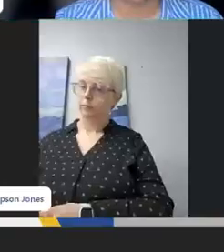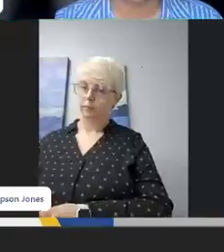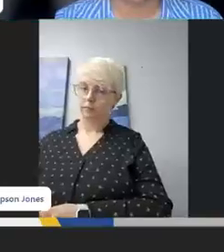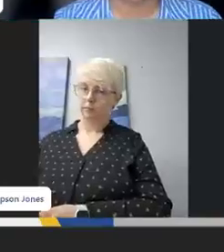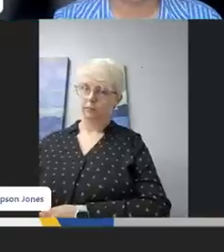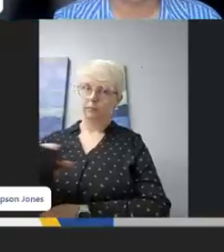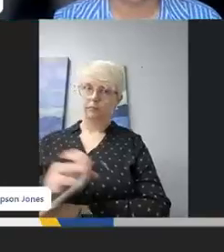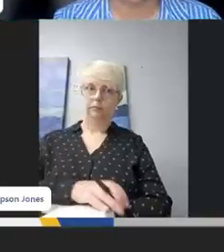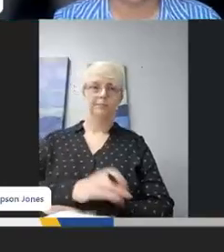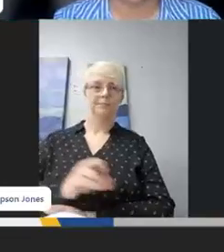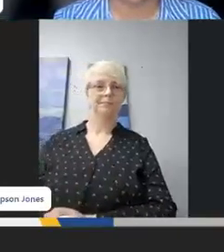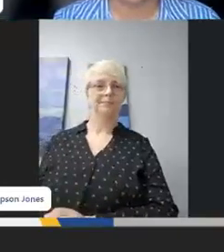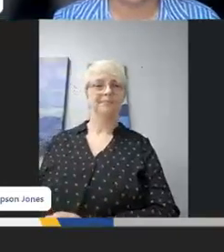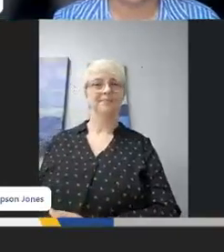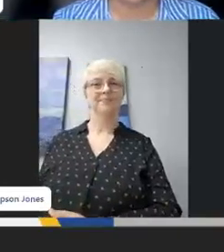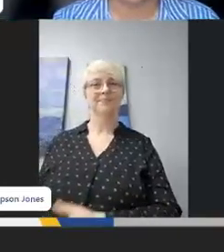Thank you. Hi, everyone.